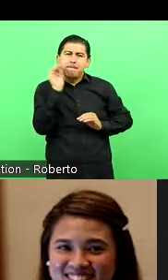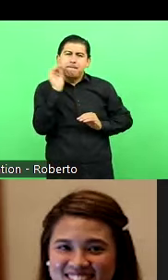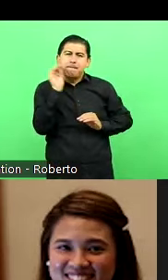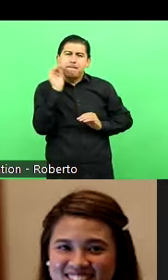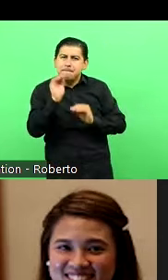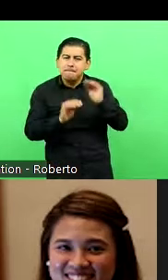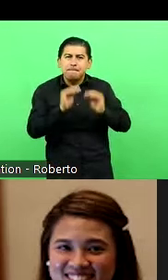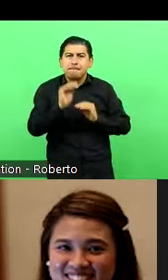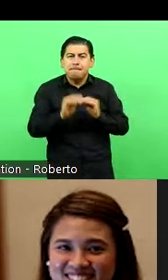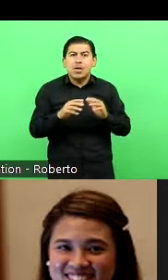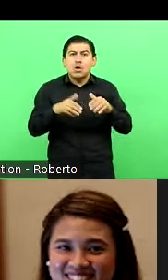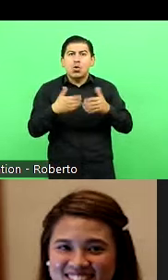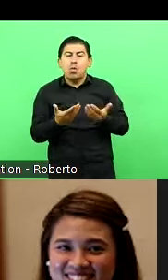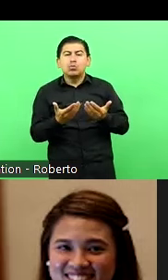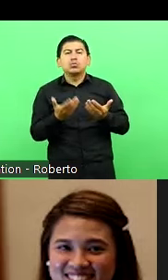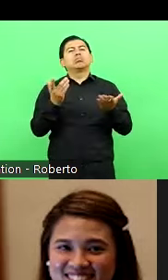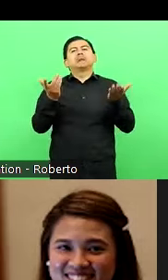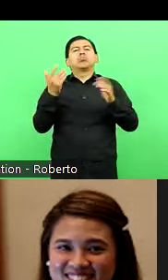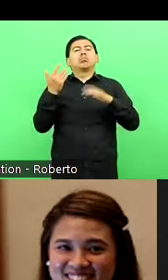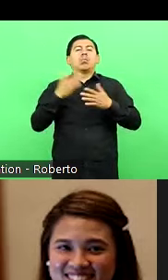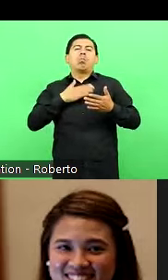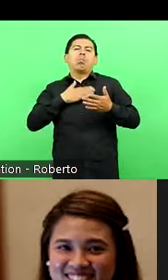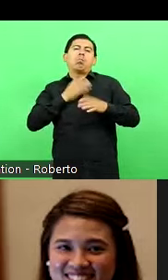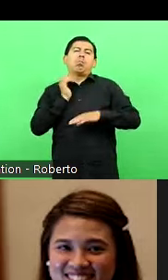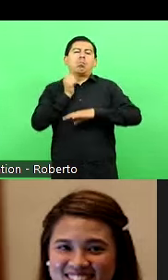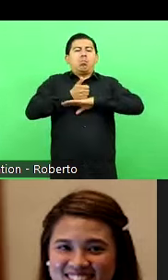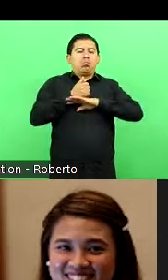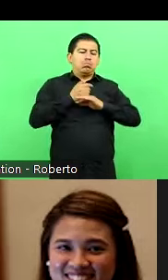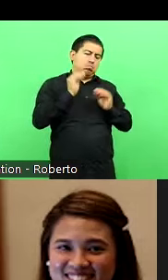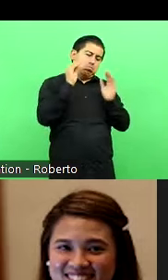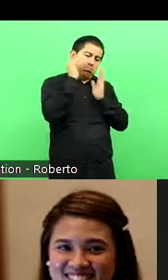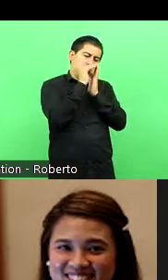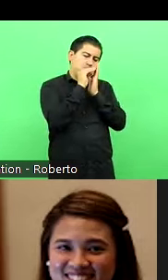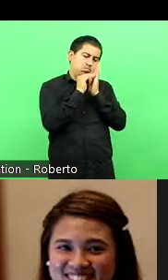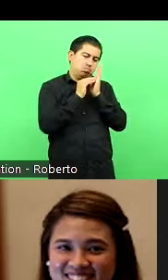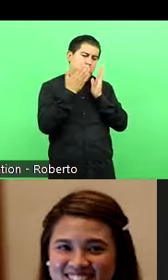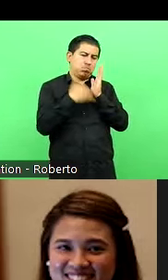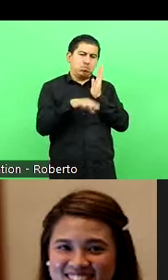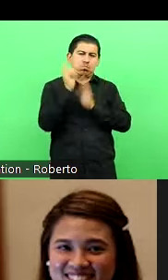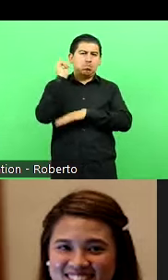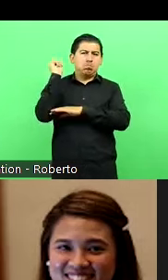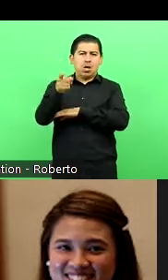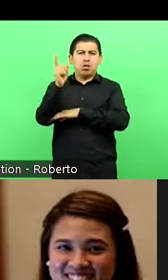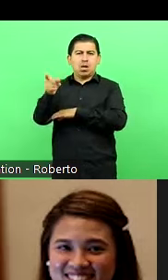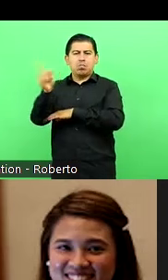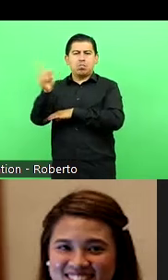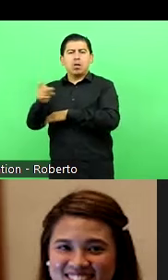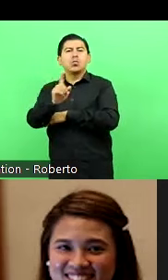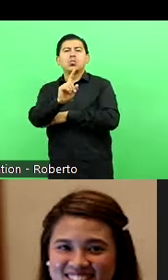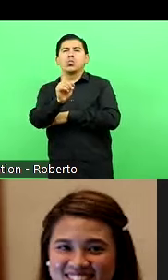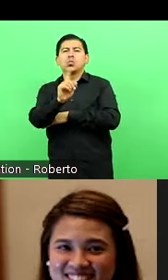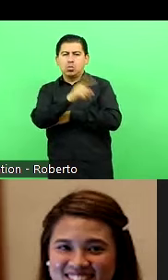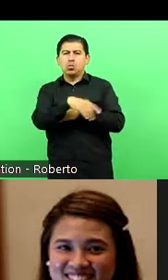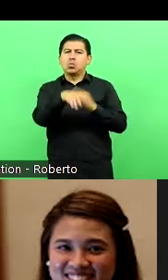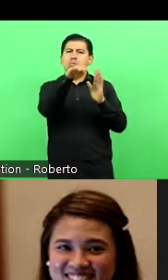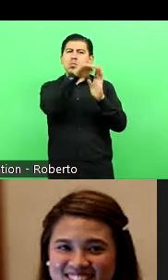more intuitive, not just to cater to the concerns of our um, persons with disability sector, but